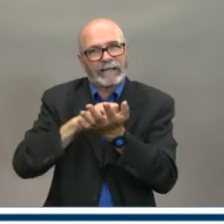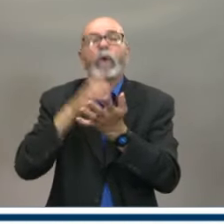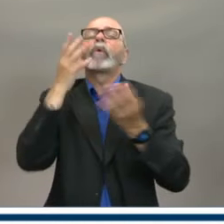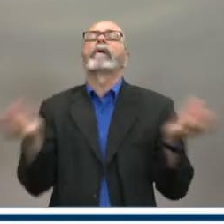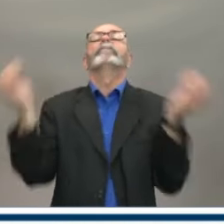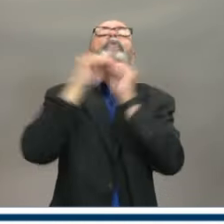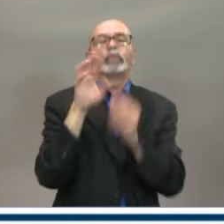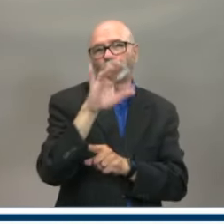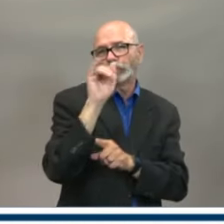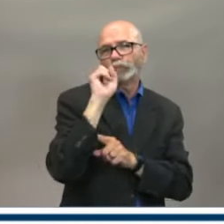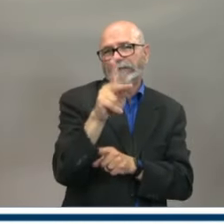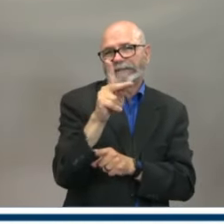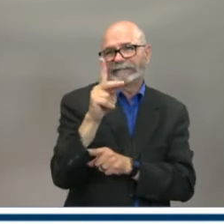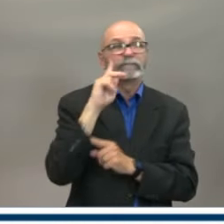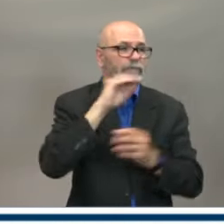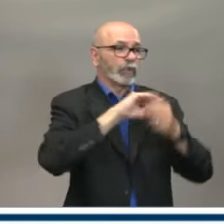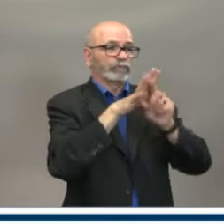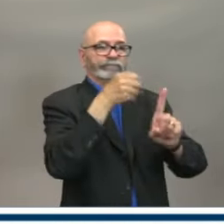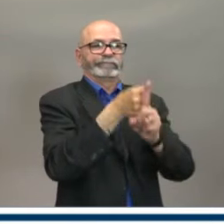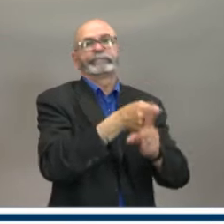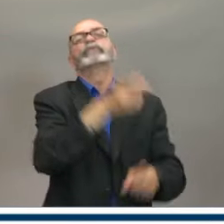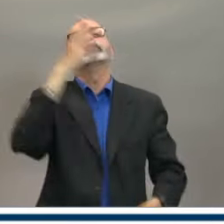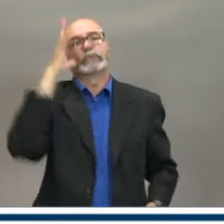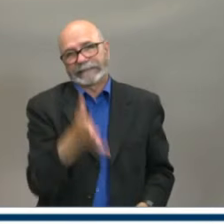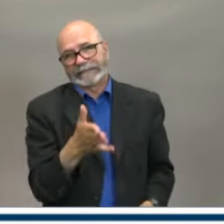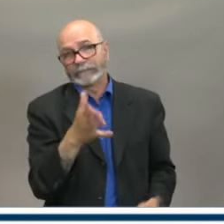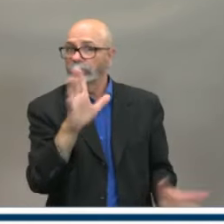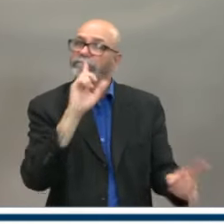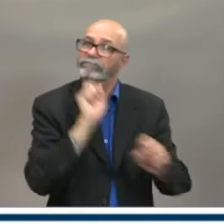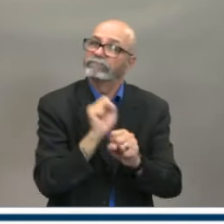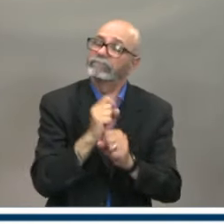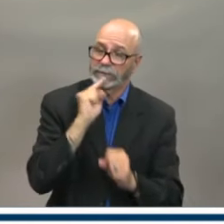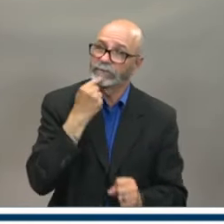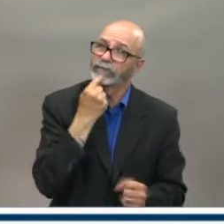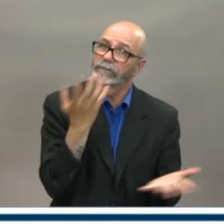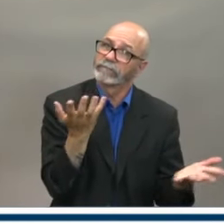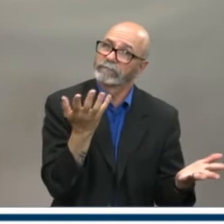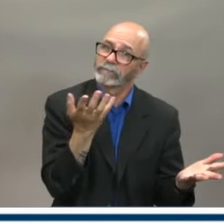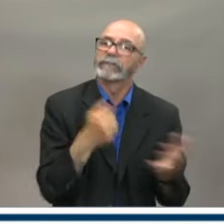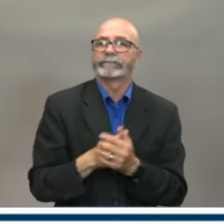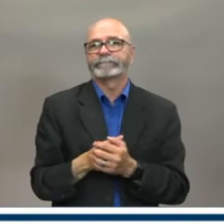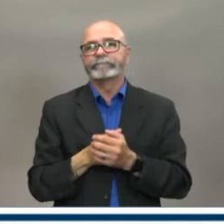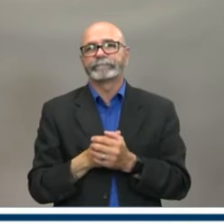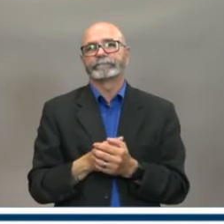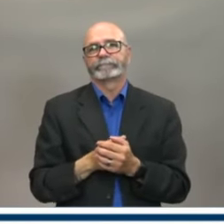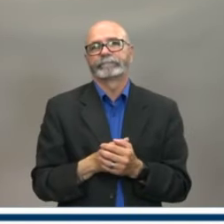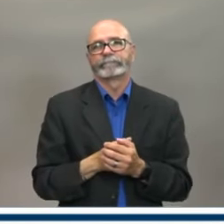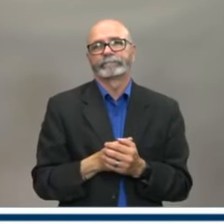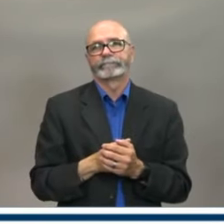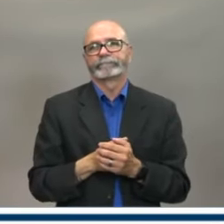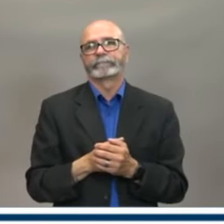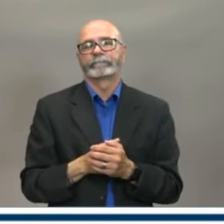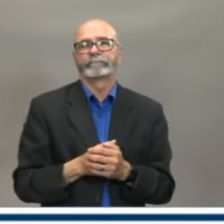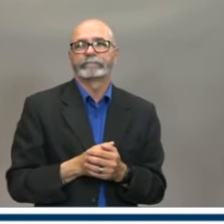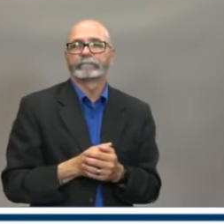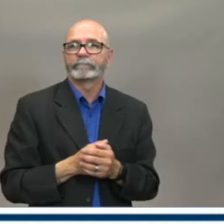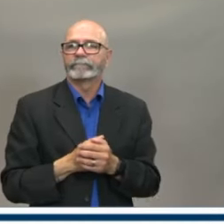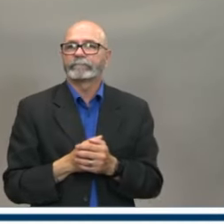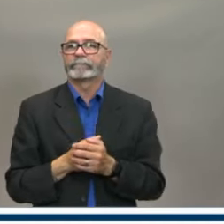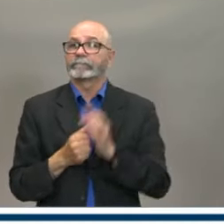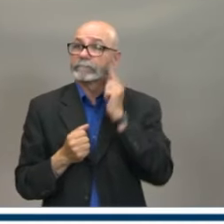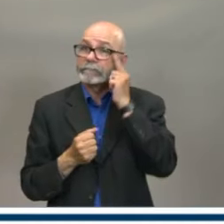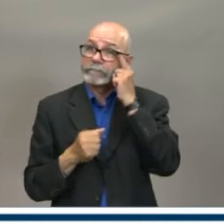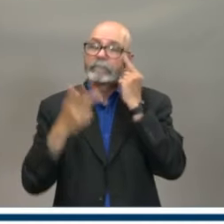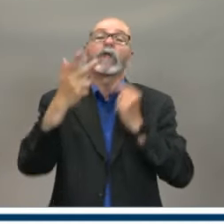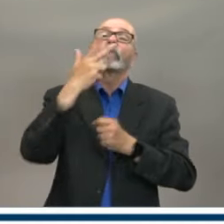increased risk for developing severe COVID-19 disease. Quite simply, smoking and vaping may